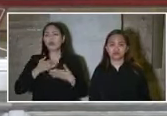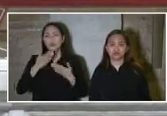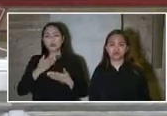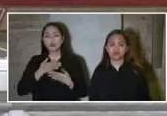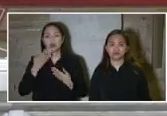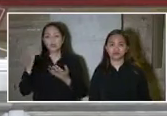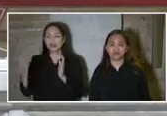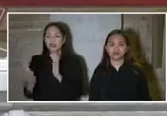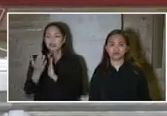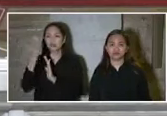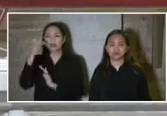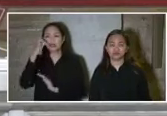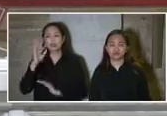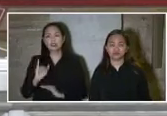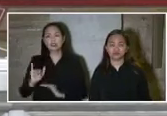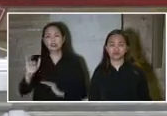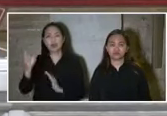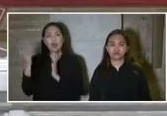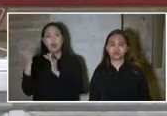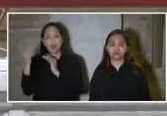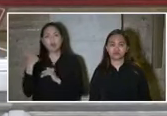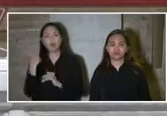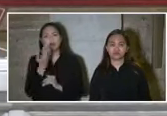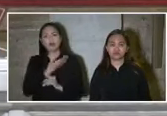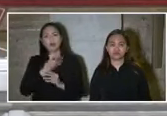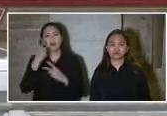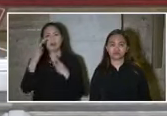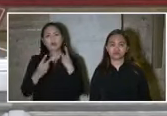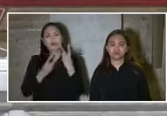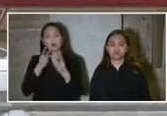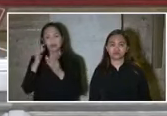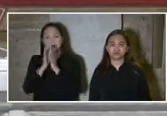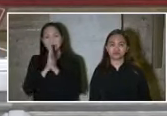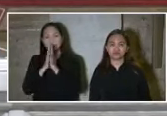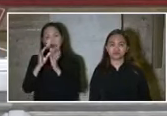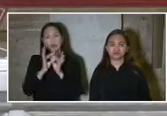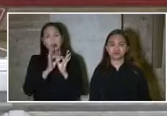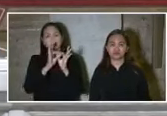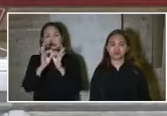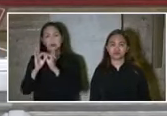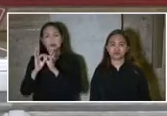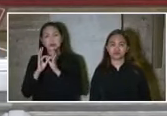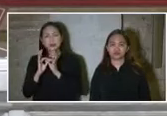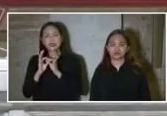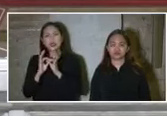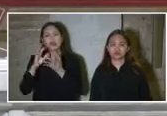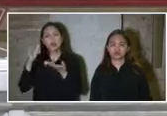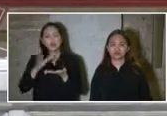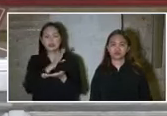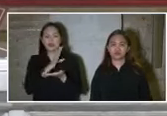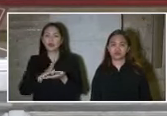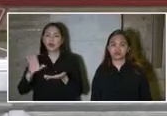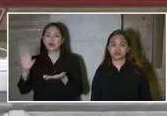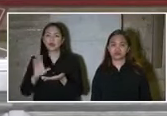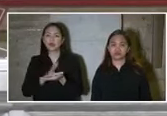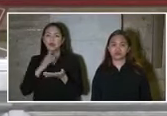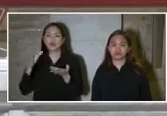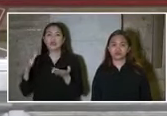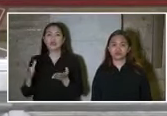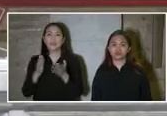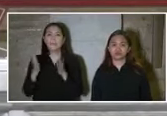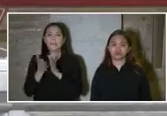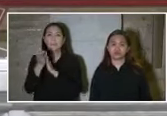presence forever. May our voices, we pray, join with theirs in one chorus of exultant